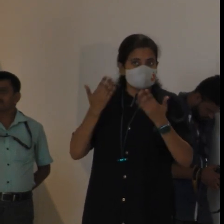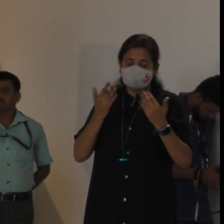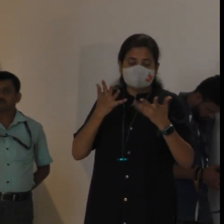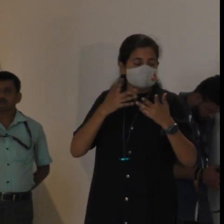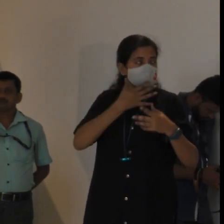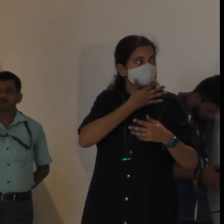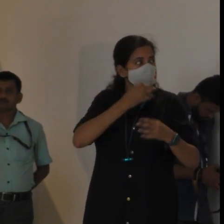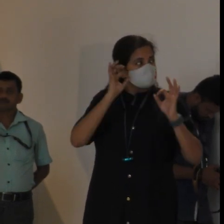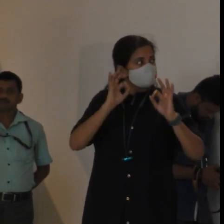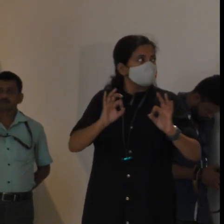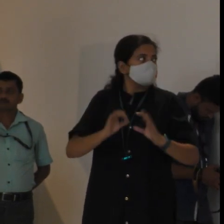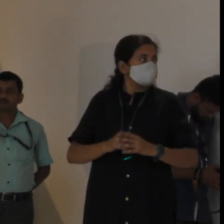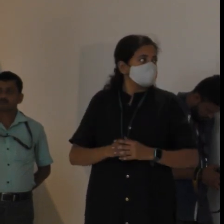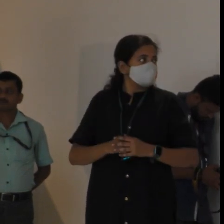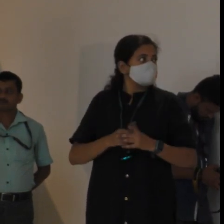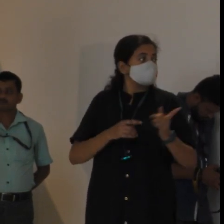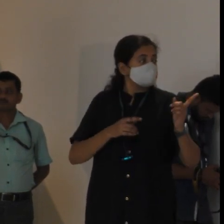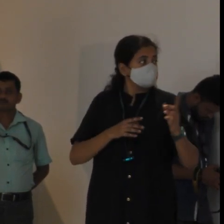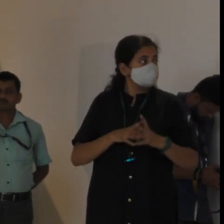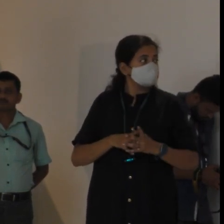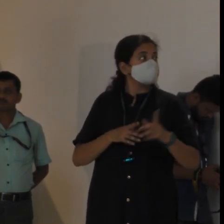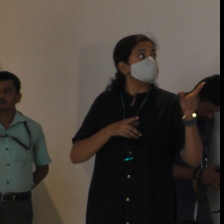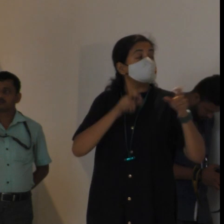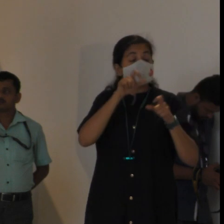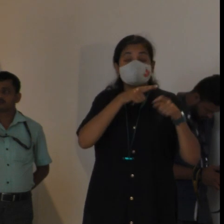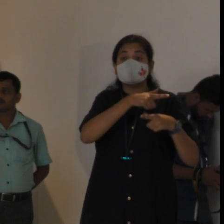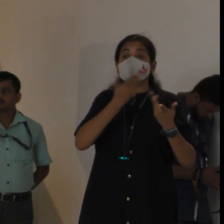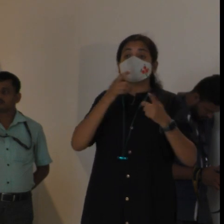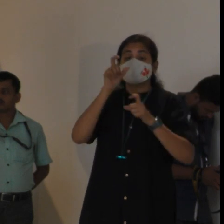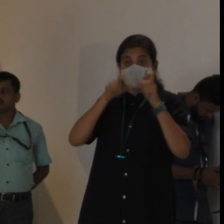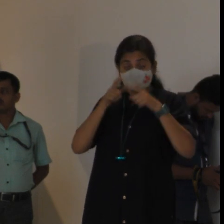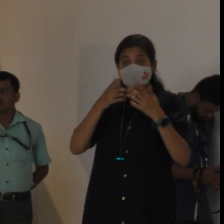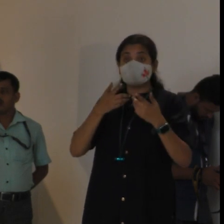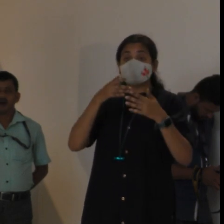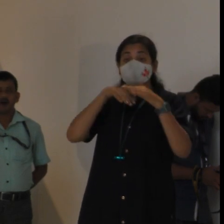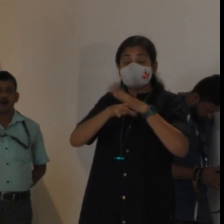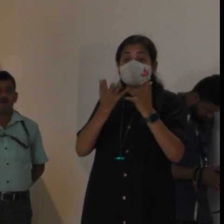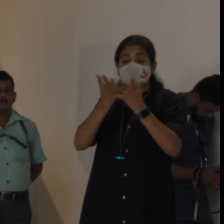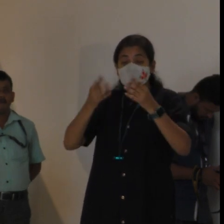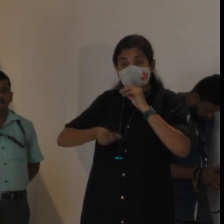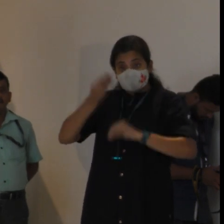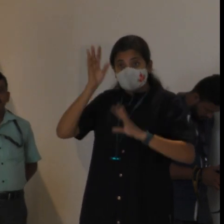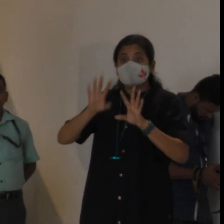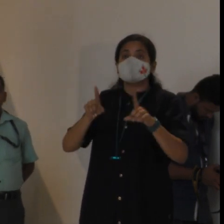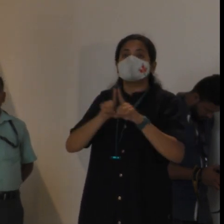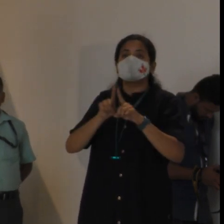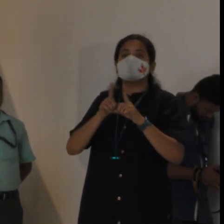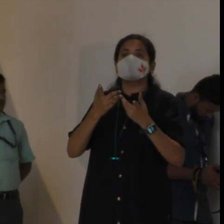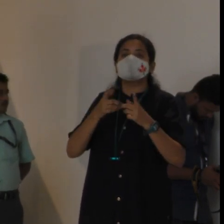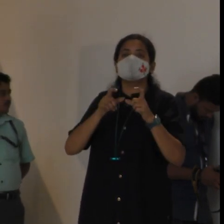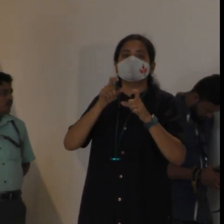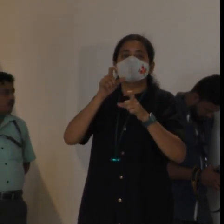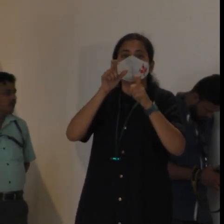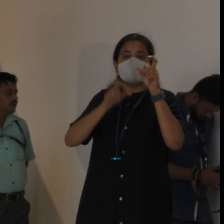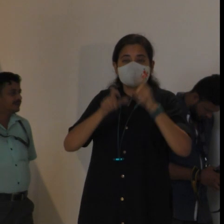space. It used to be an enclosed convent. In Catholicism, there is the idea of enclosure. Women take vows of stability when they